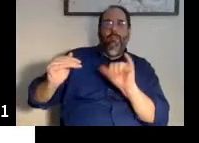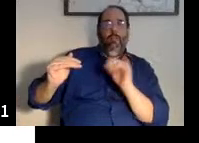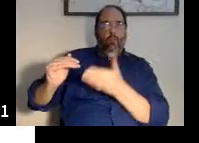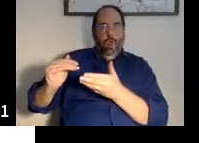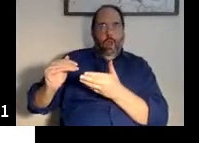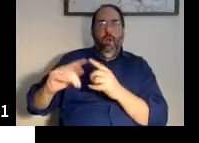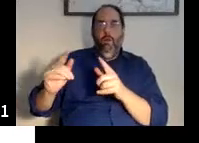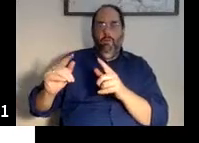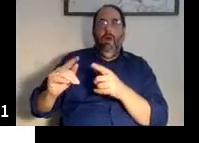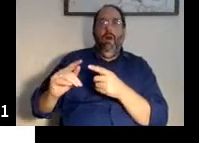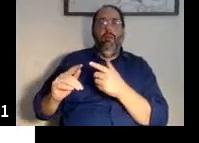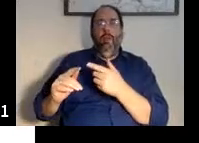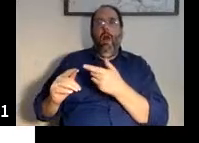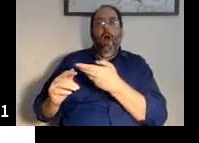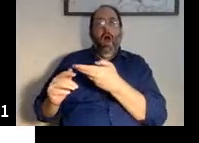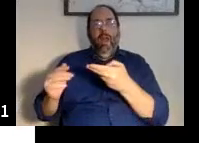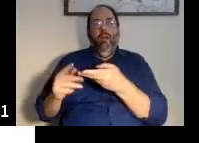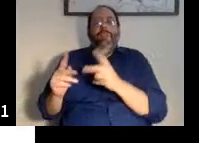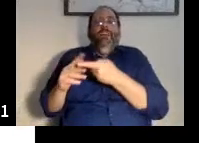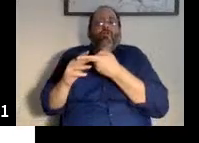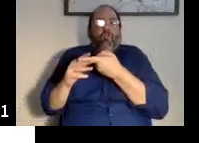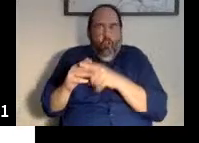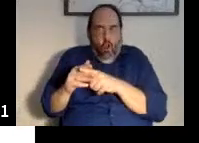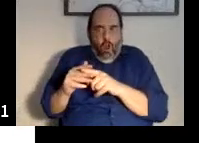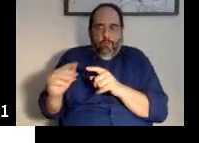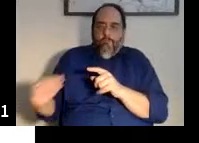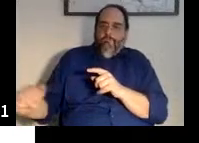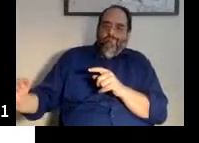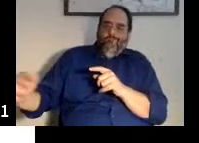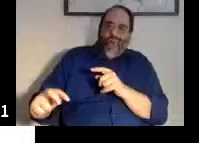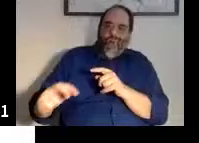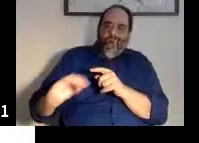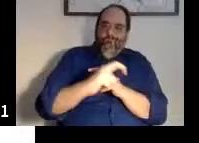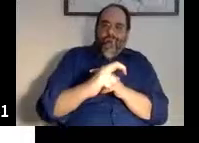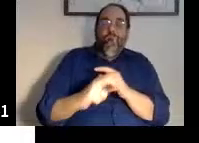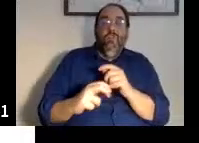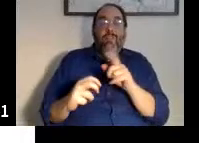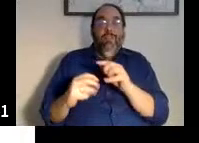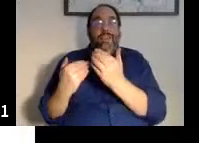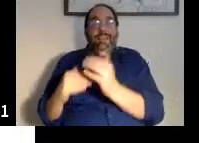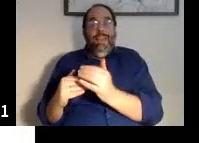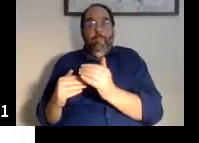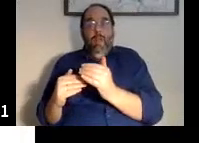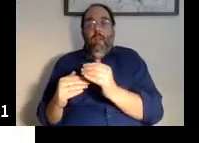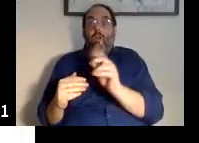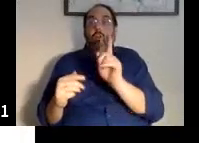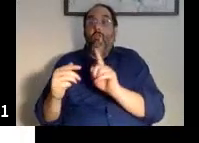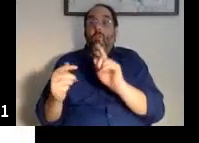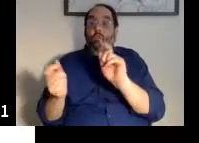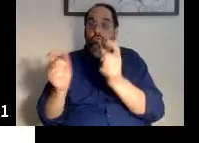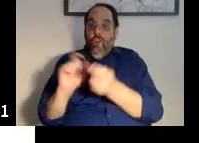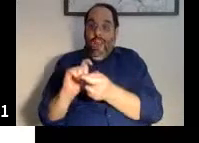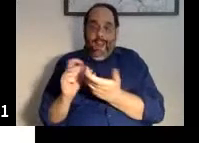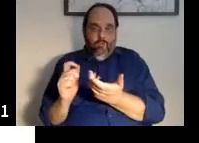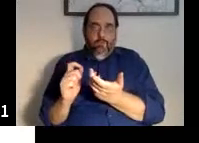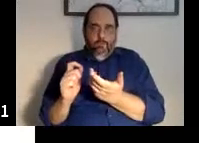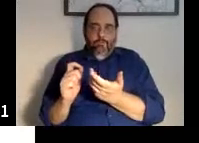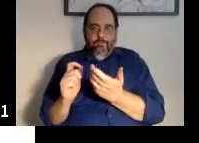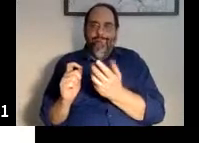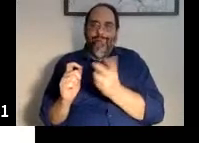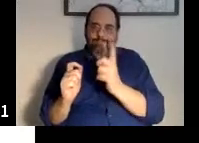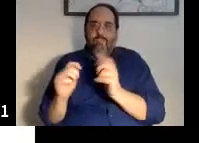you've started from a higher point. But you have to limit the vertical change in level on your ramps